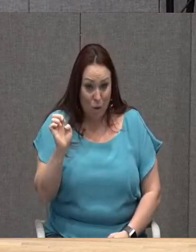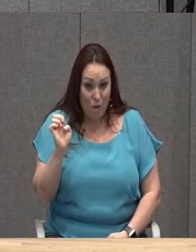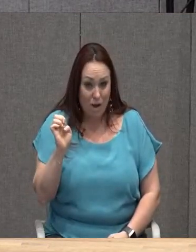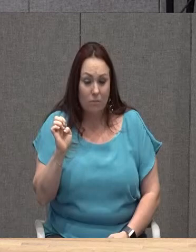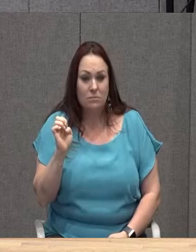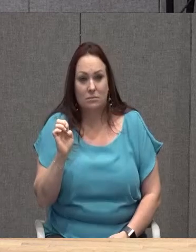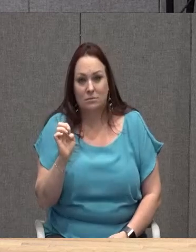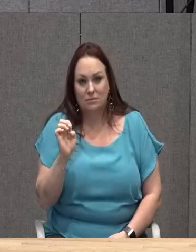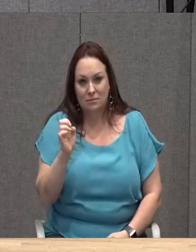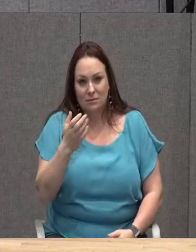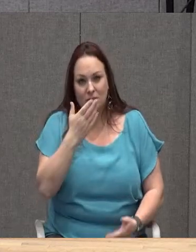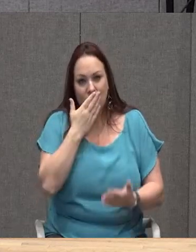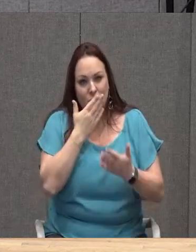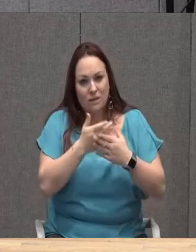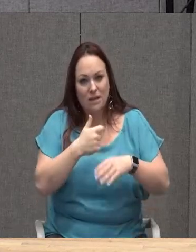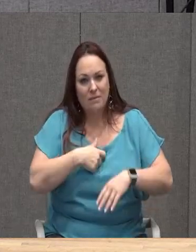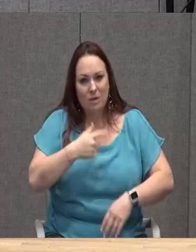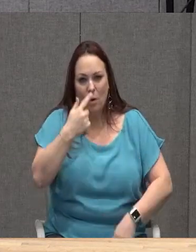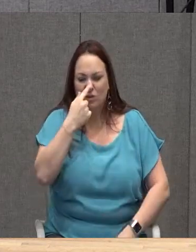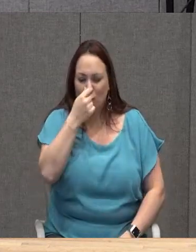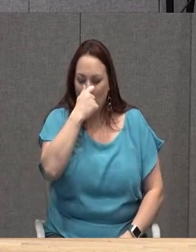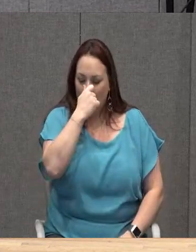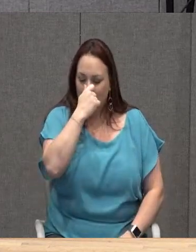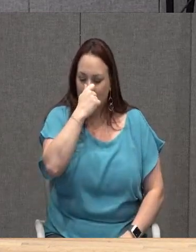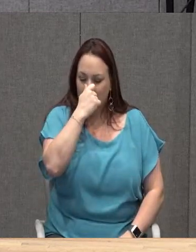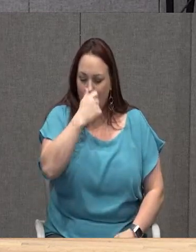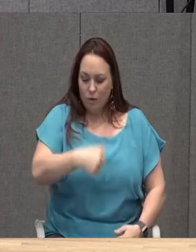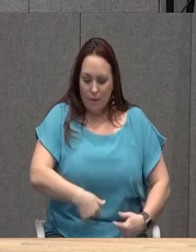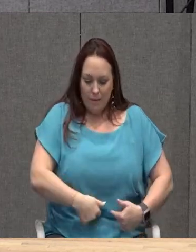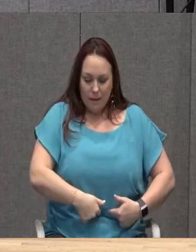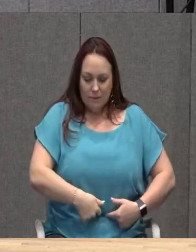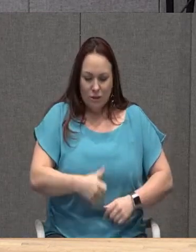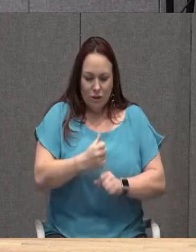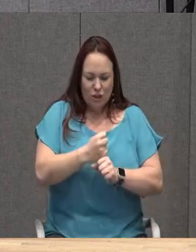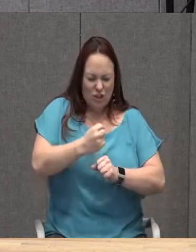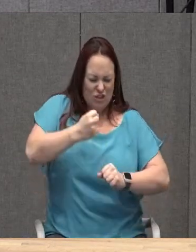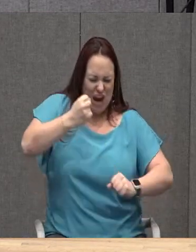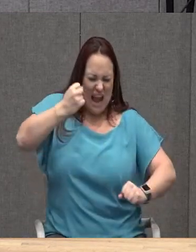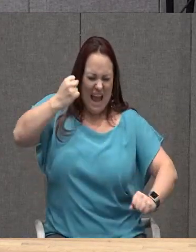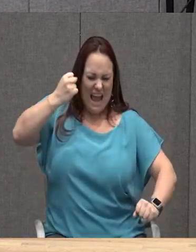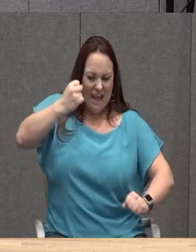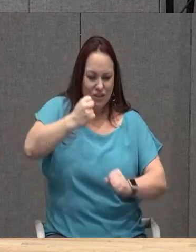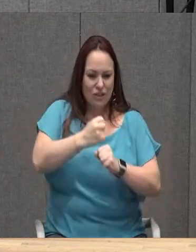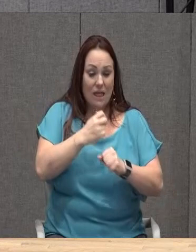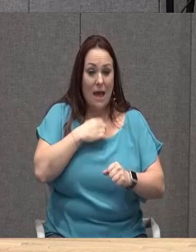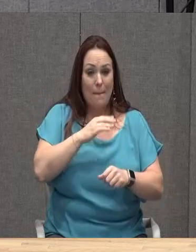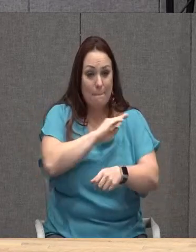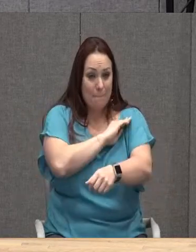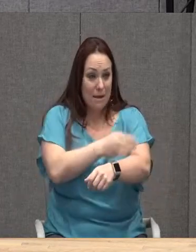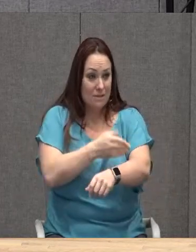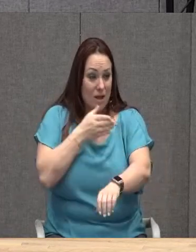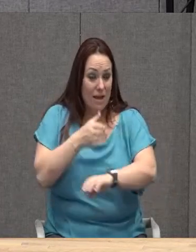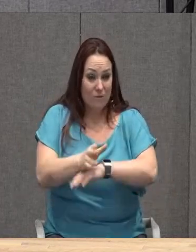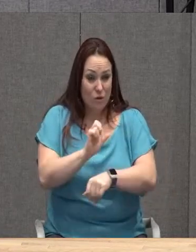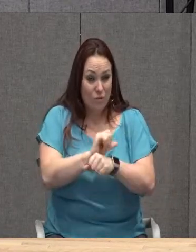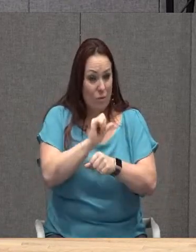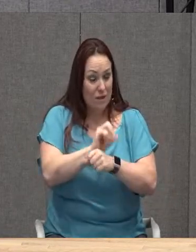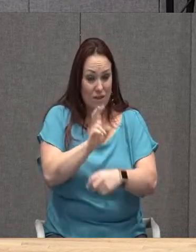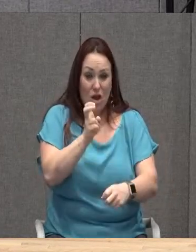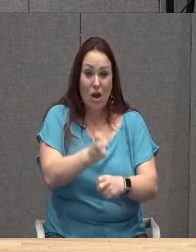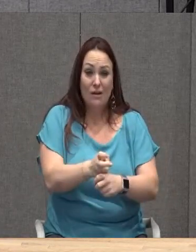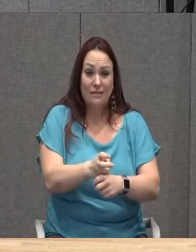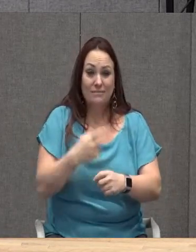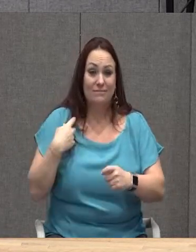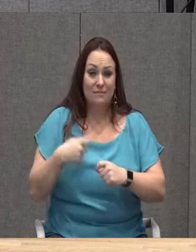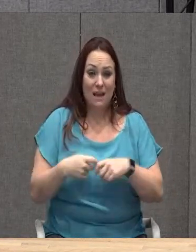time. Hold your nose, hold your belly button. Stretch that muscle out after working it hard. vamos a estirar los músculos en